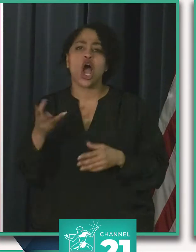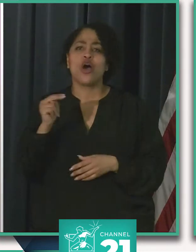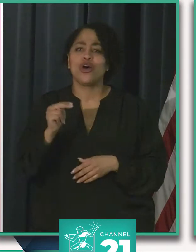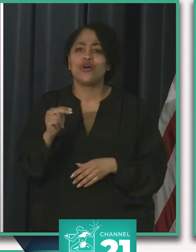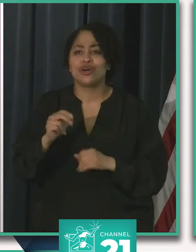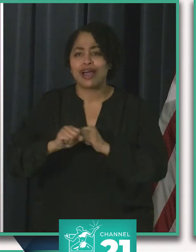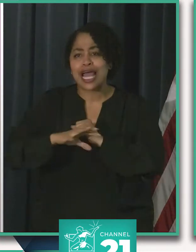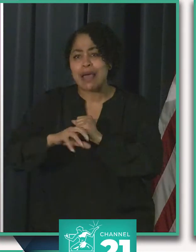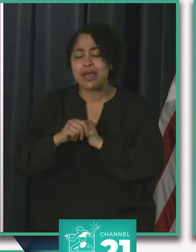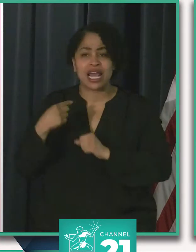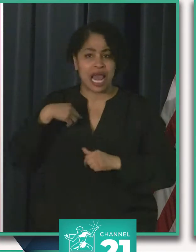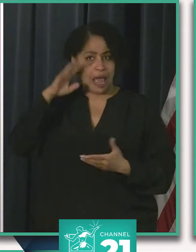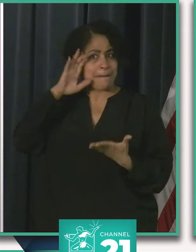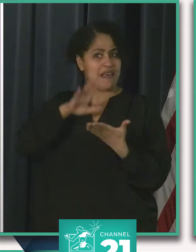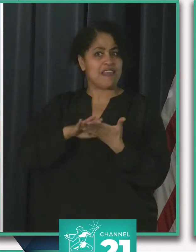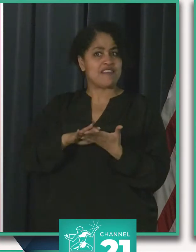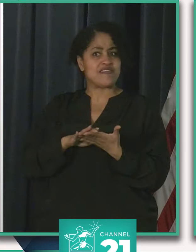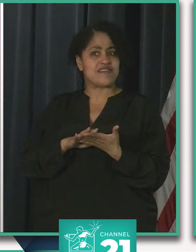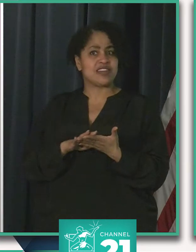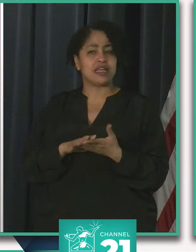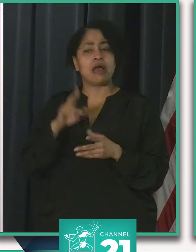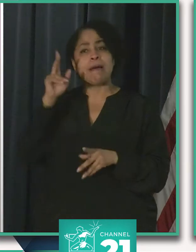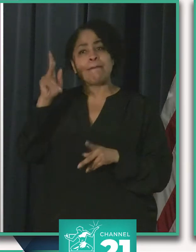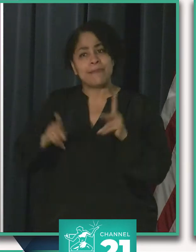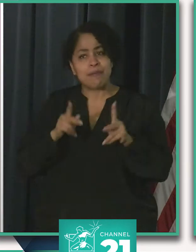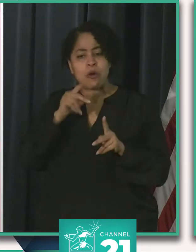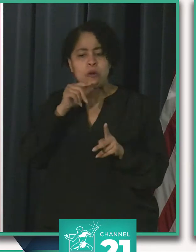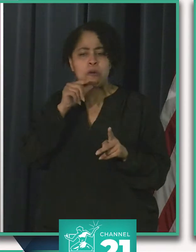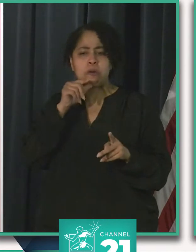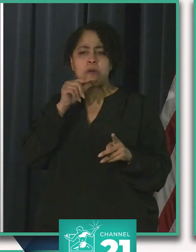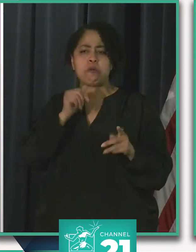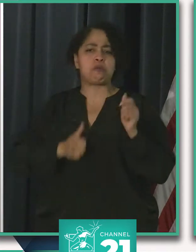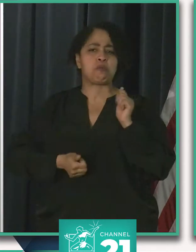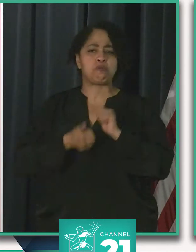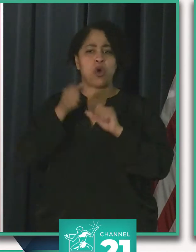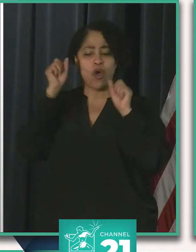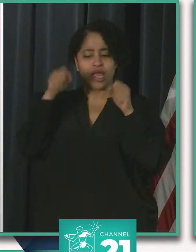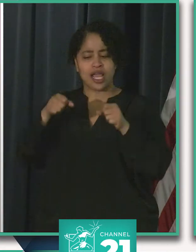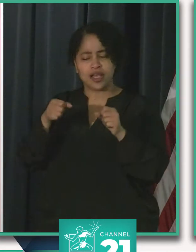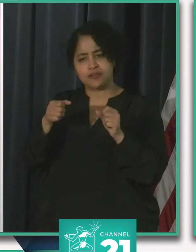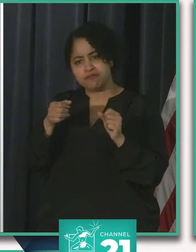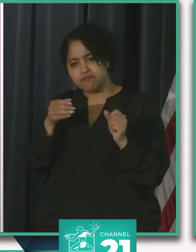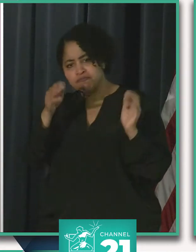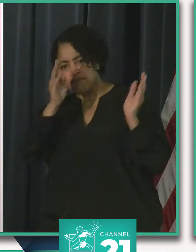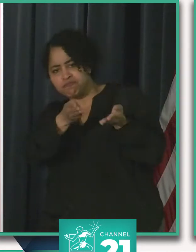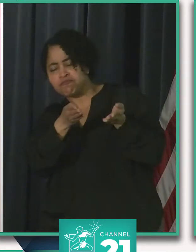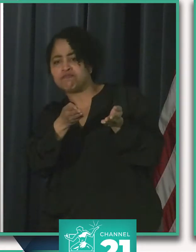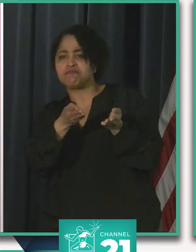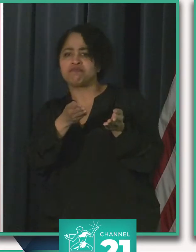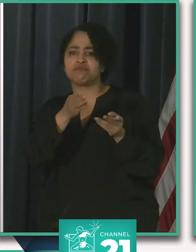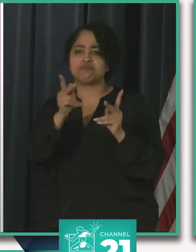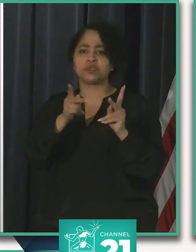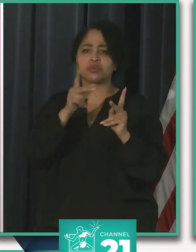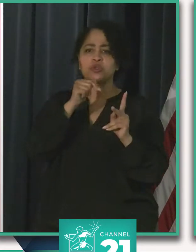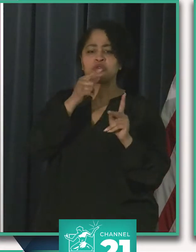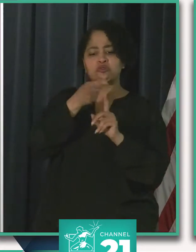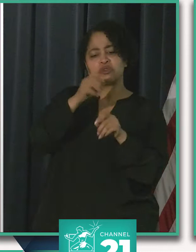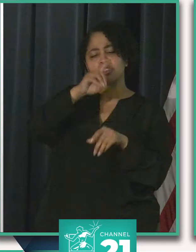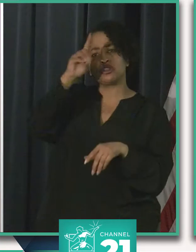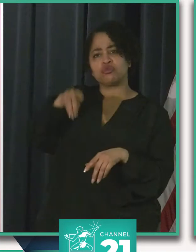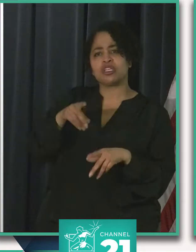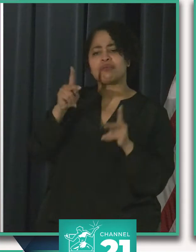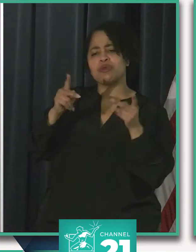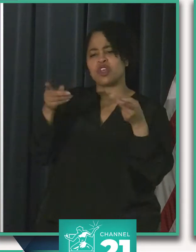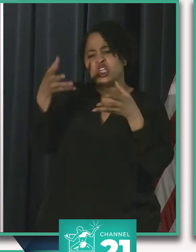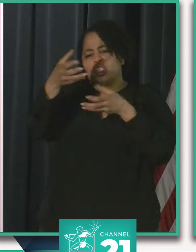campaign because I believe the people who are most persuasive to Detroiters are Detroiters they know and trust who have already